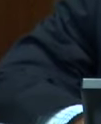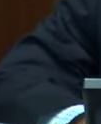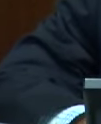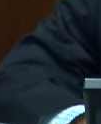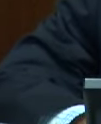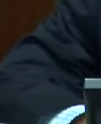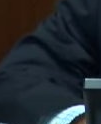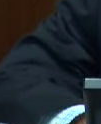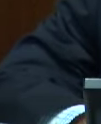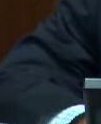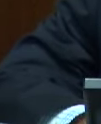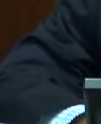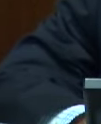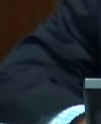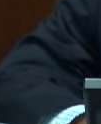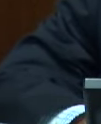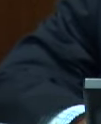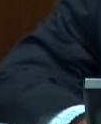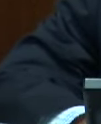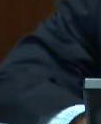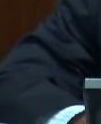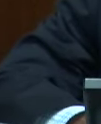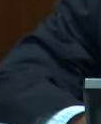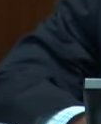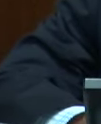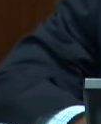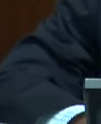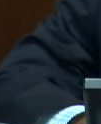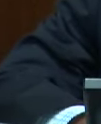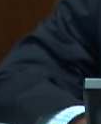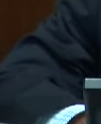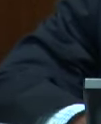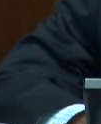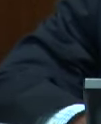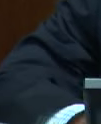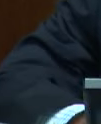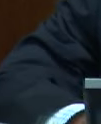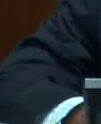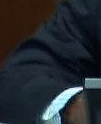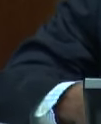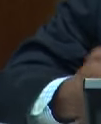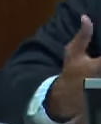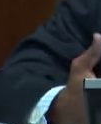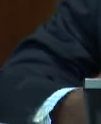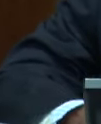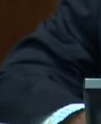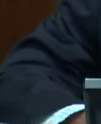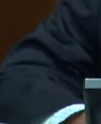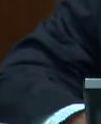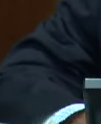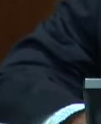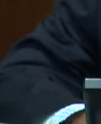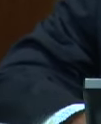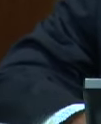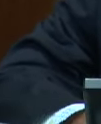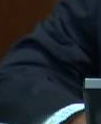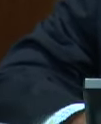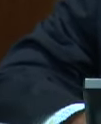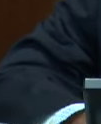to waive the competitive process. And as you can see, this is only for a nine-month period, which will allow us to work with